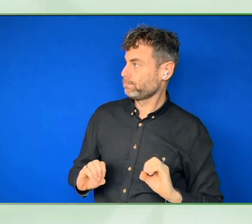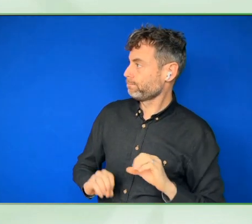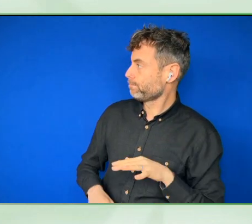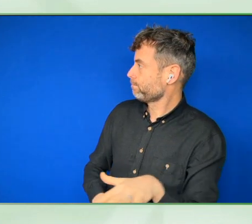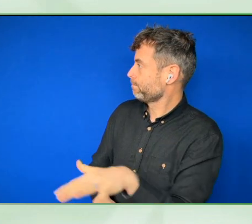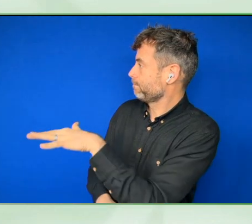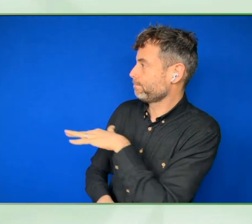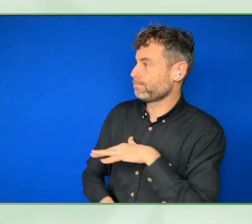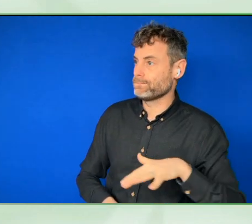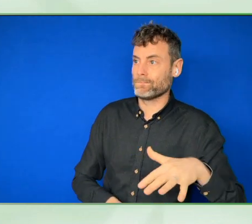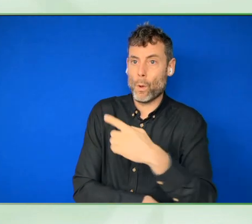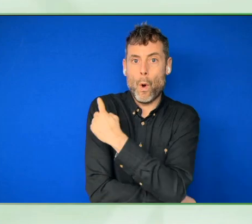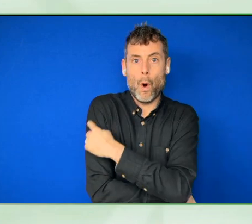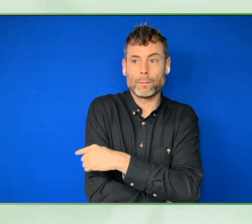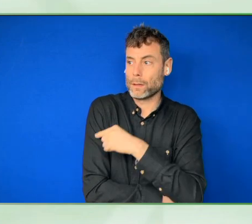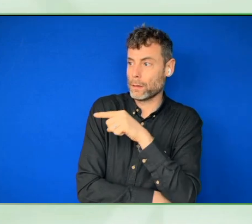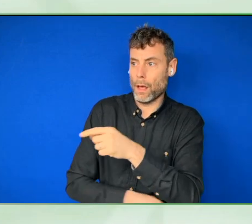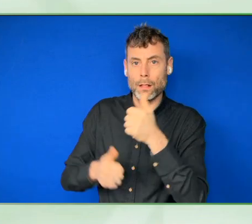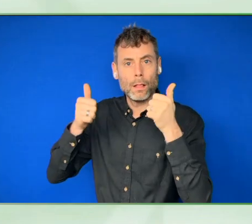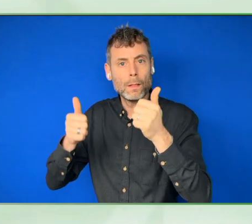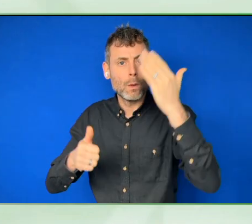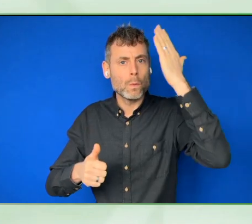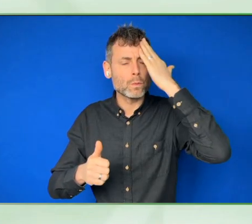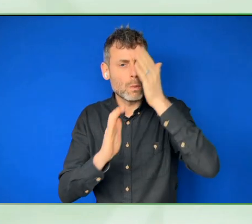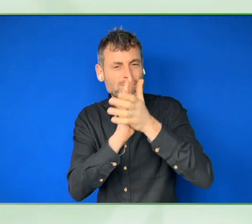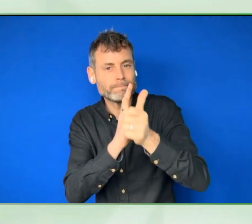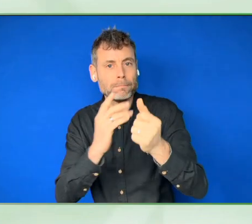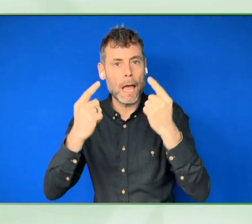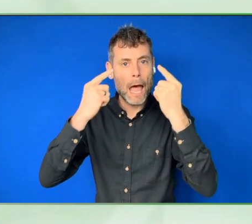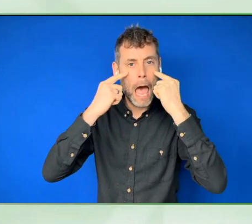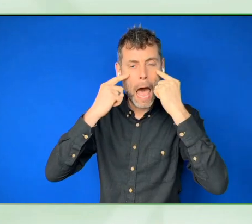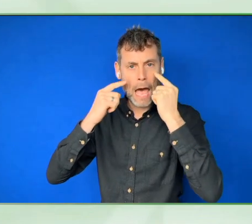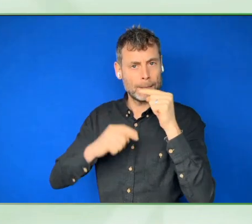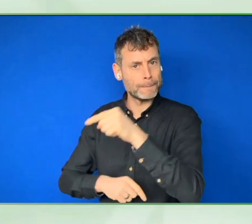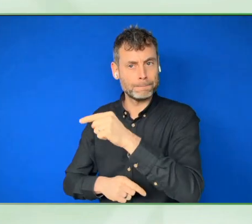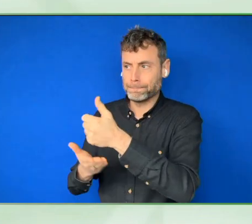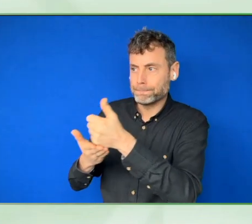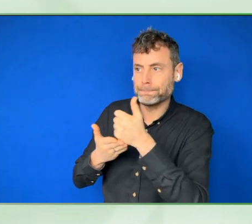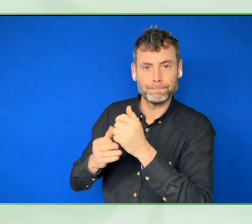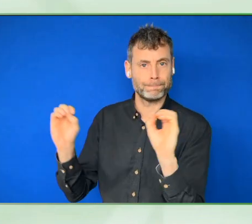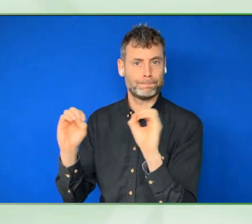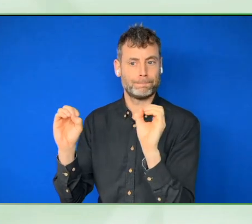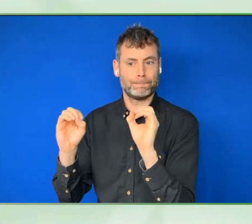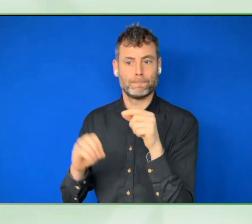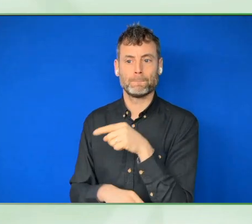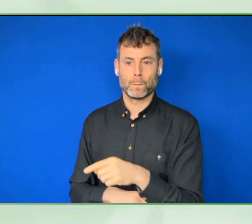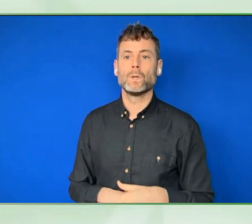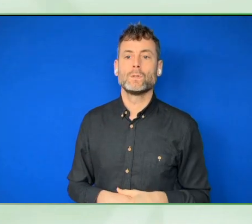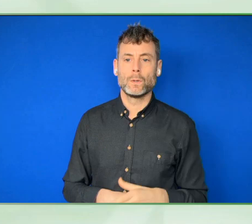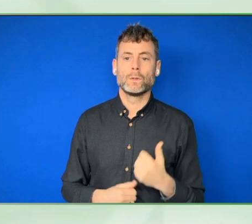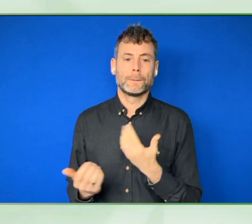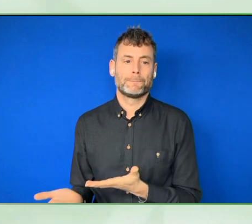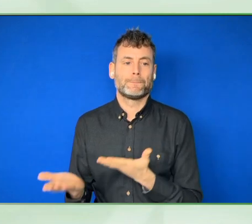with Peak Vision from the UK, who are 2026 awardees. And I'm delighted to